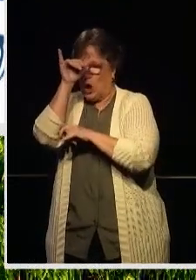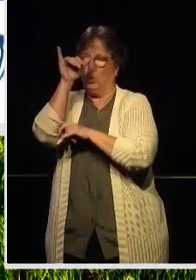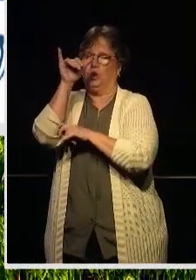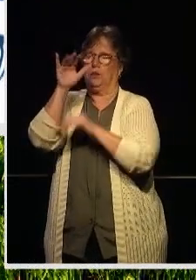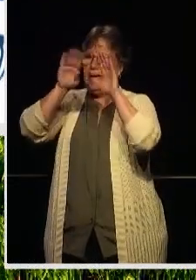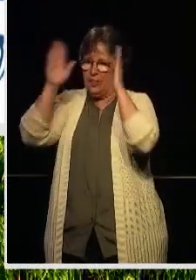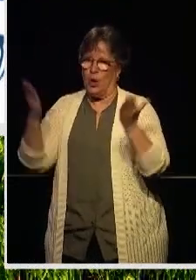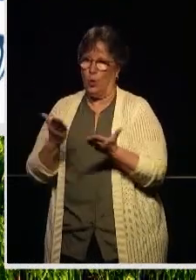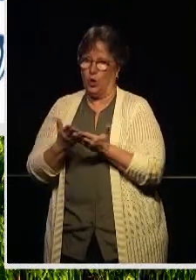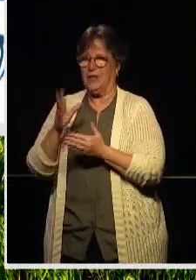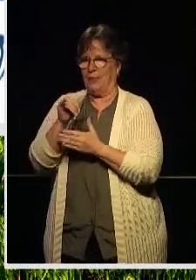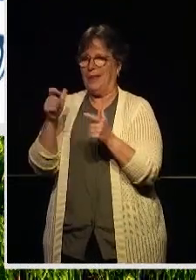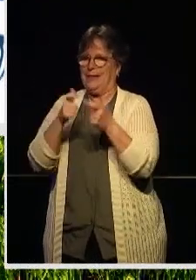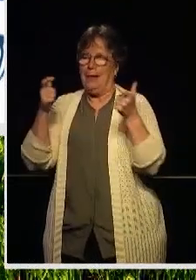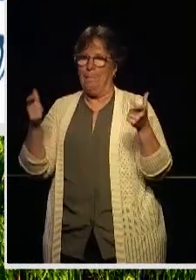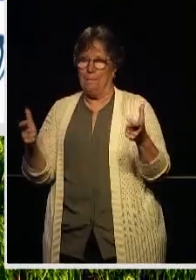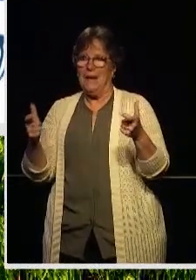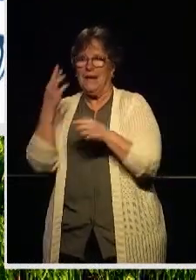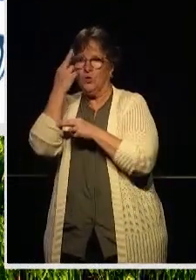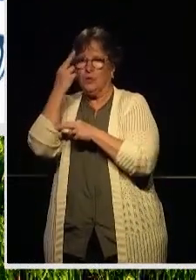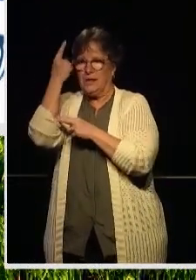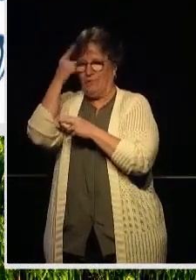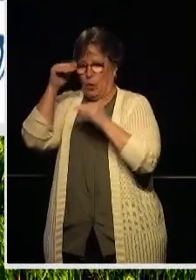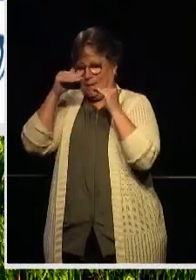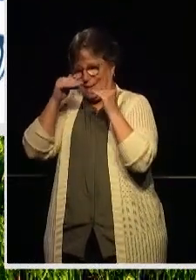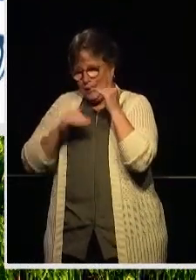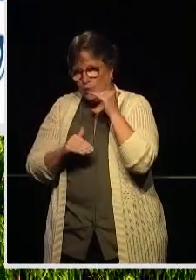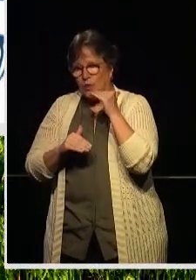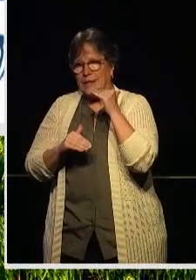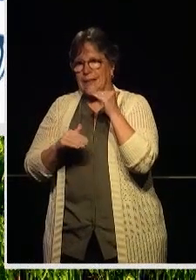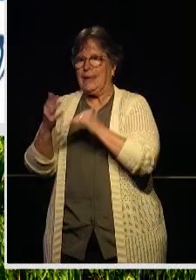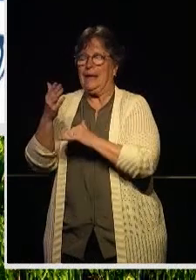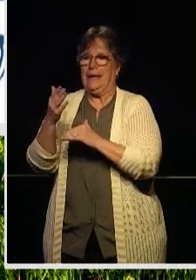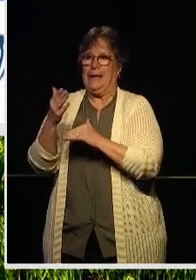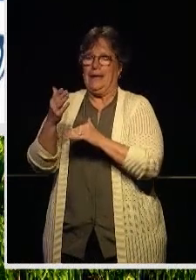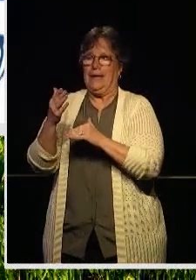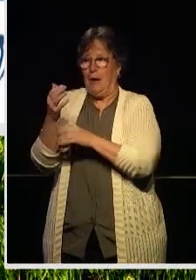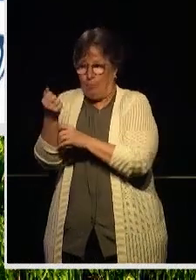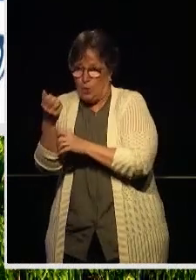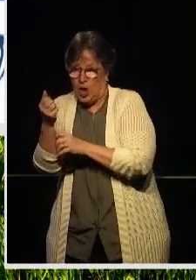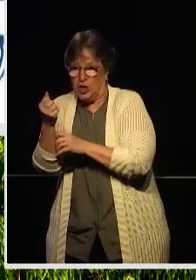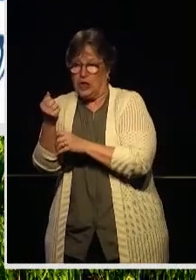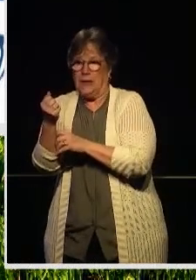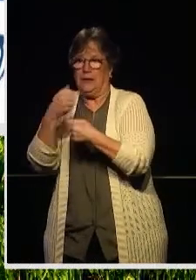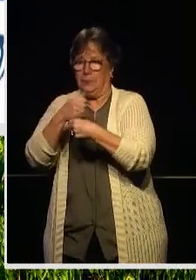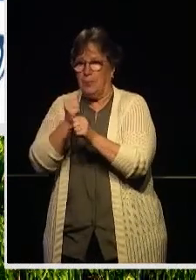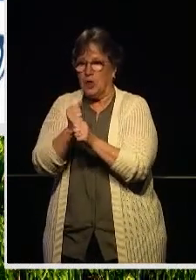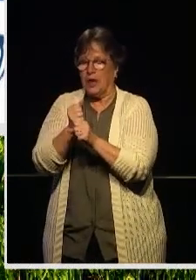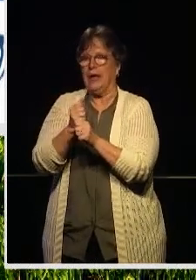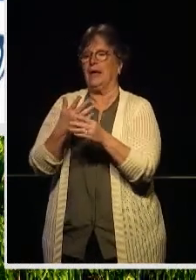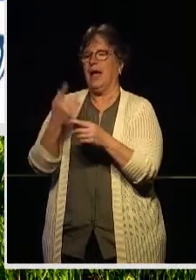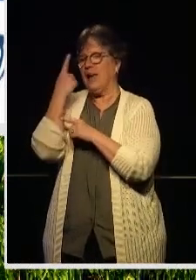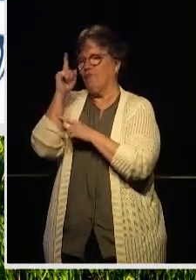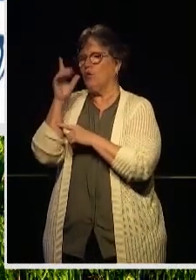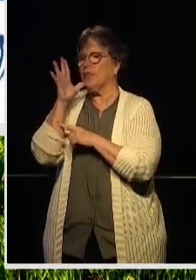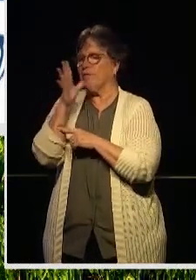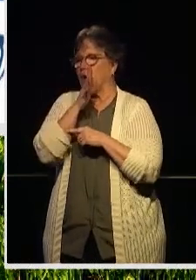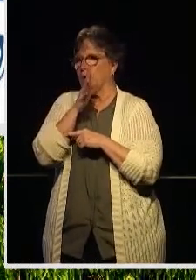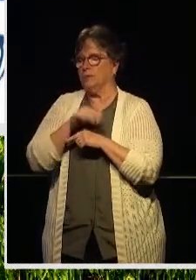for decrease in production, decrease in quality, and animal health at the farm for the